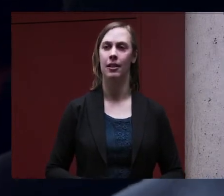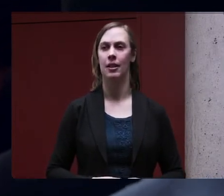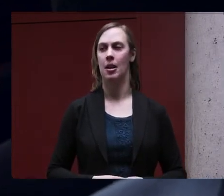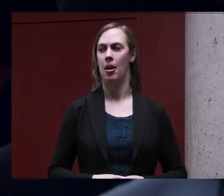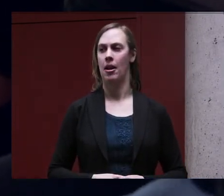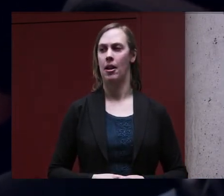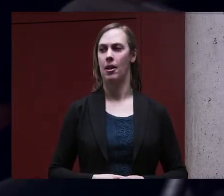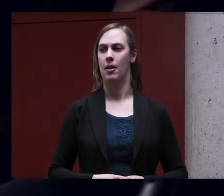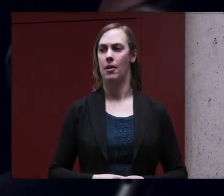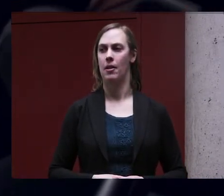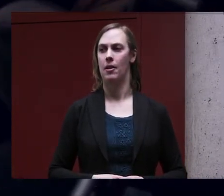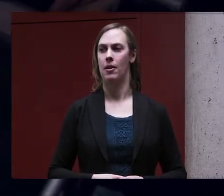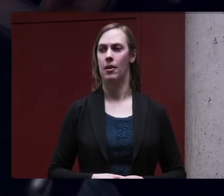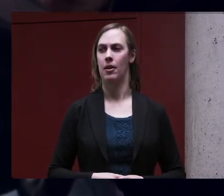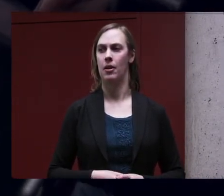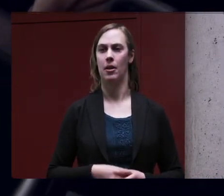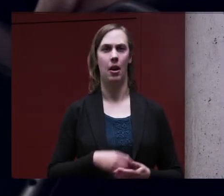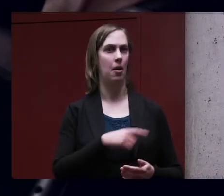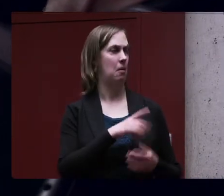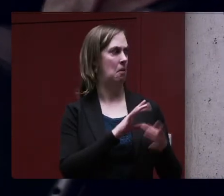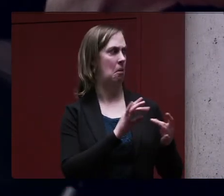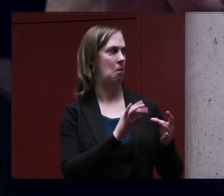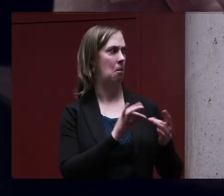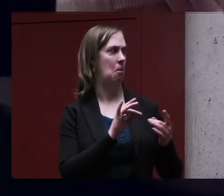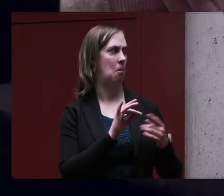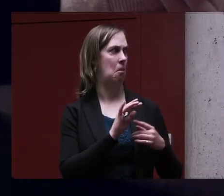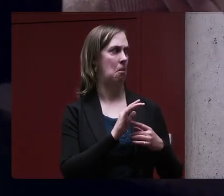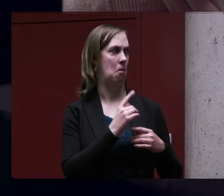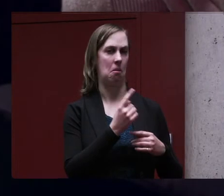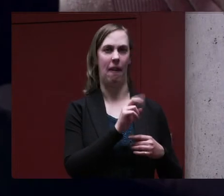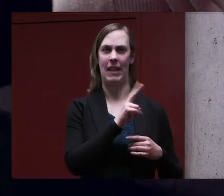I don't know that I would use the word accessible.